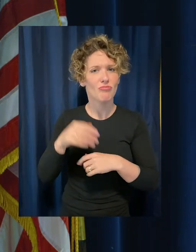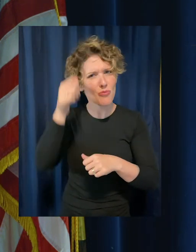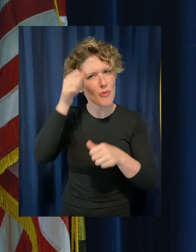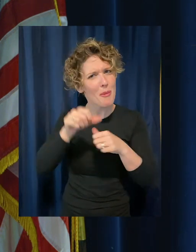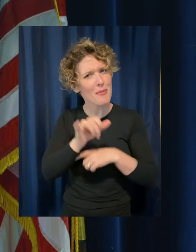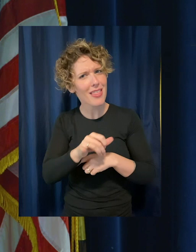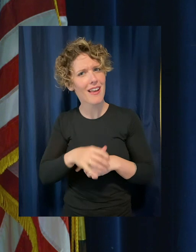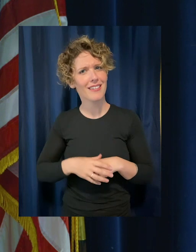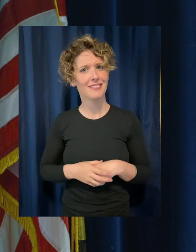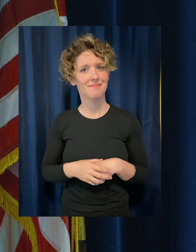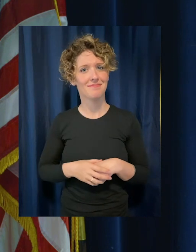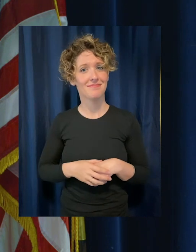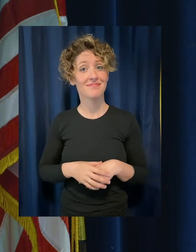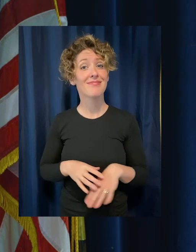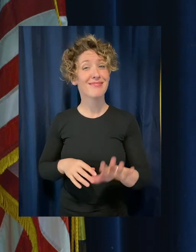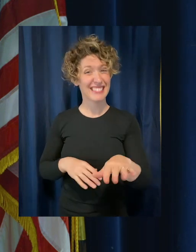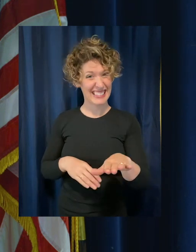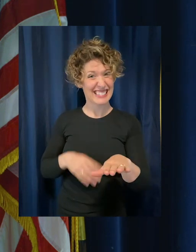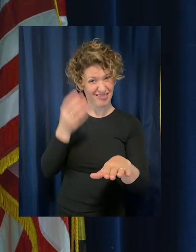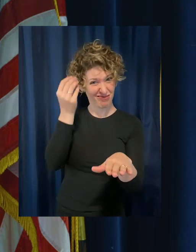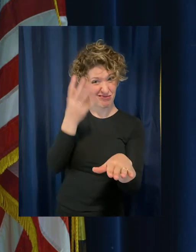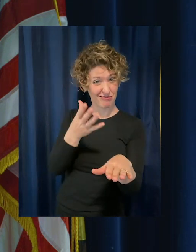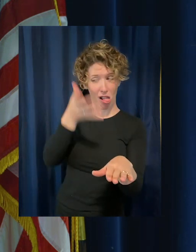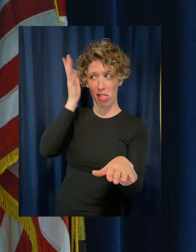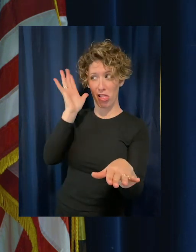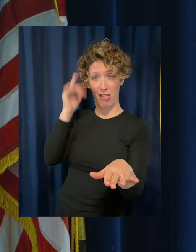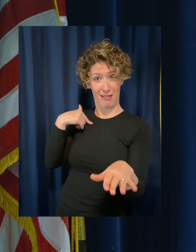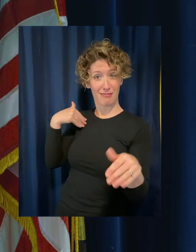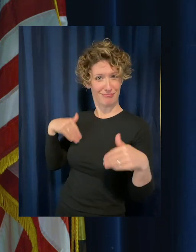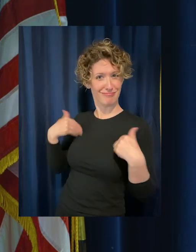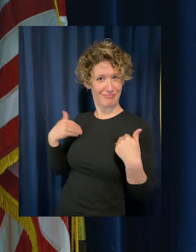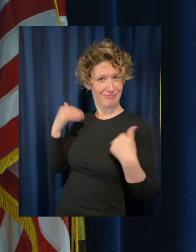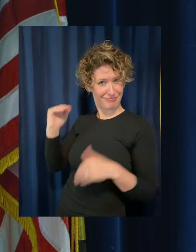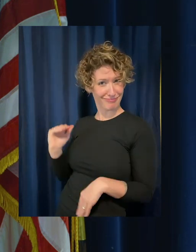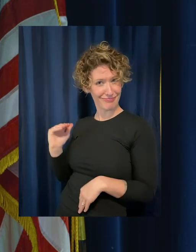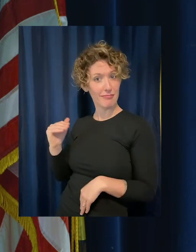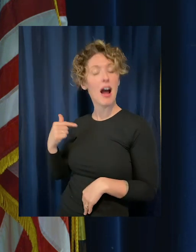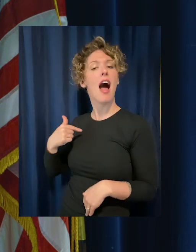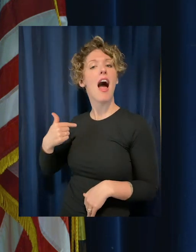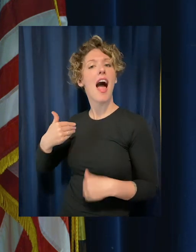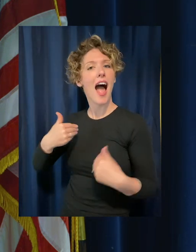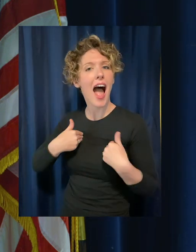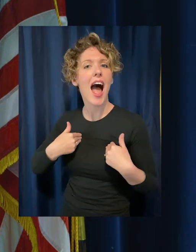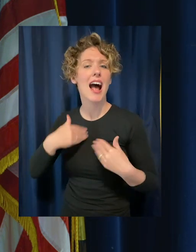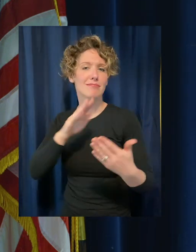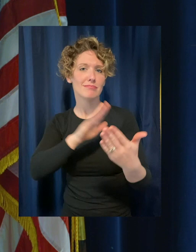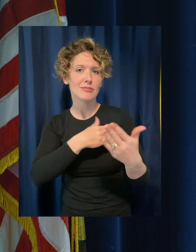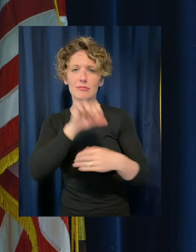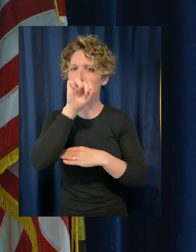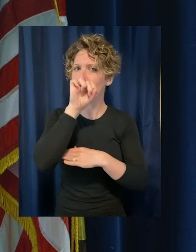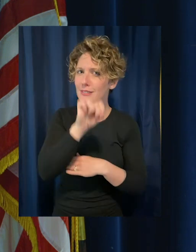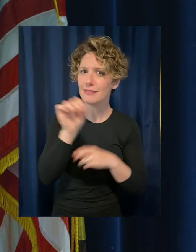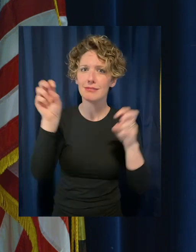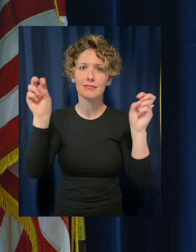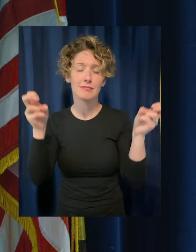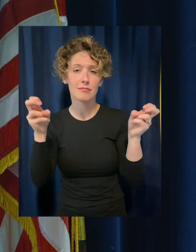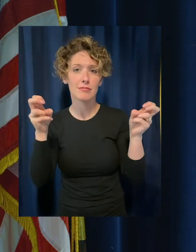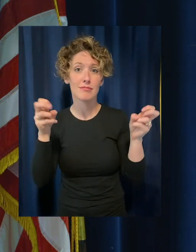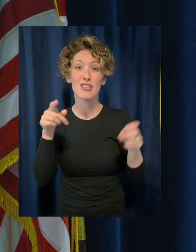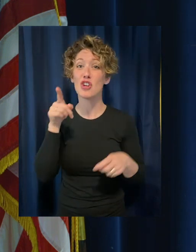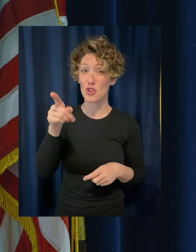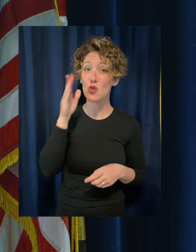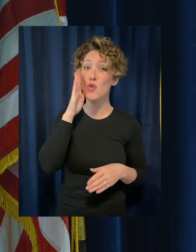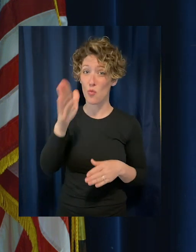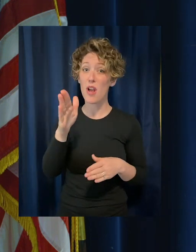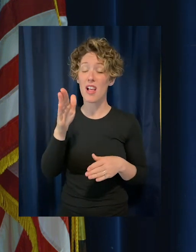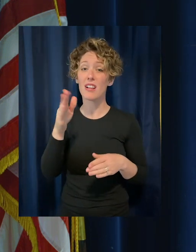When I was young, the song lyric was, "You get by with a little help from your friends." And that's still true. All of those happy